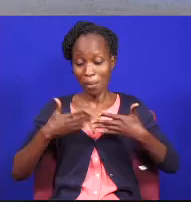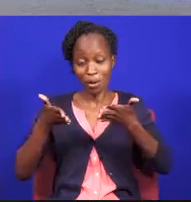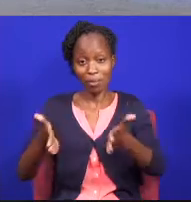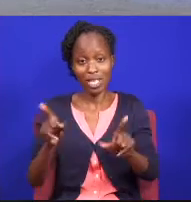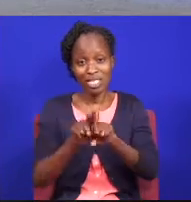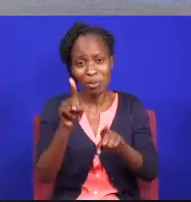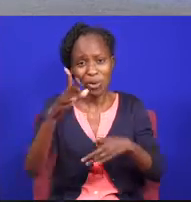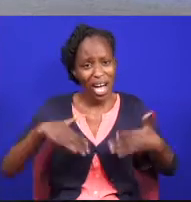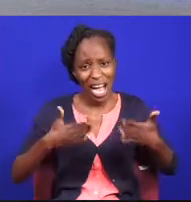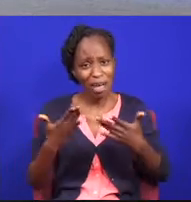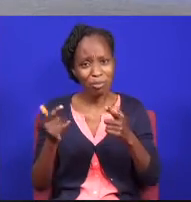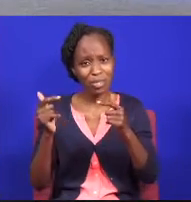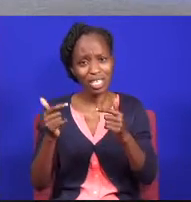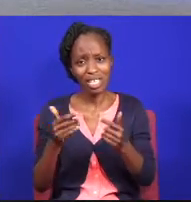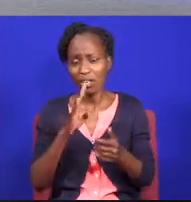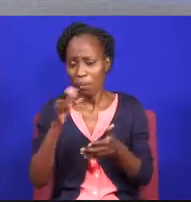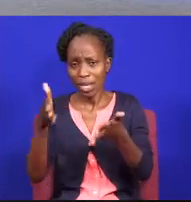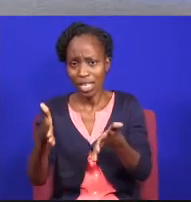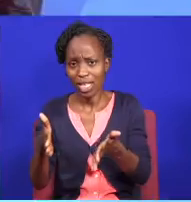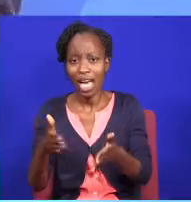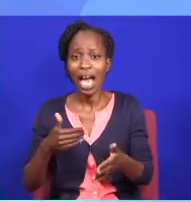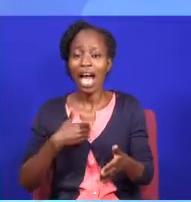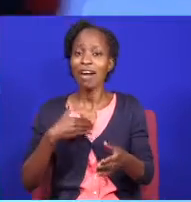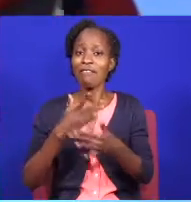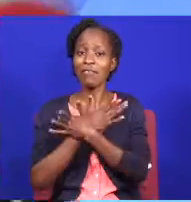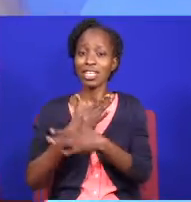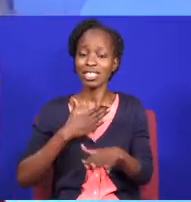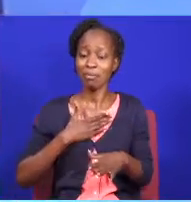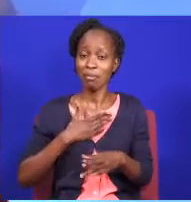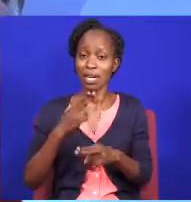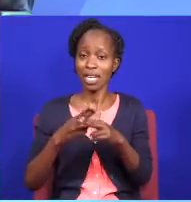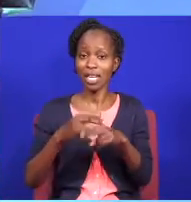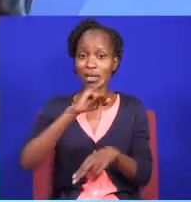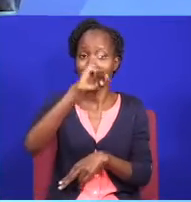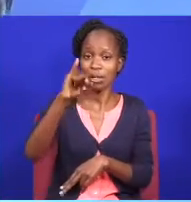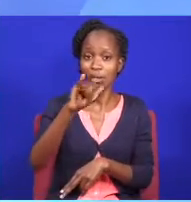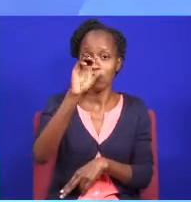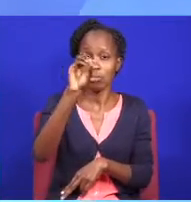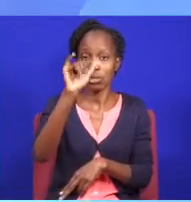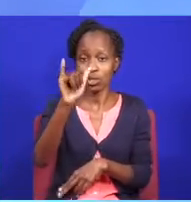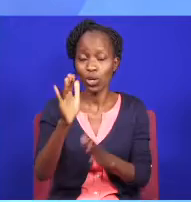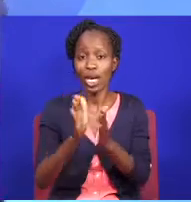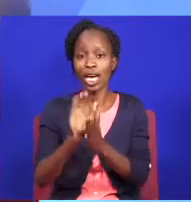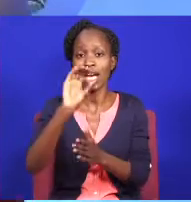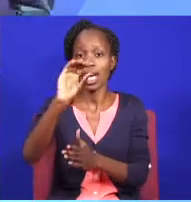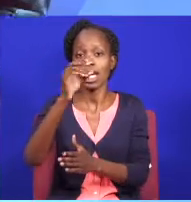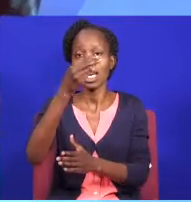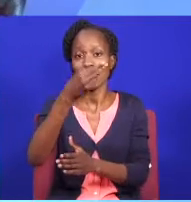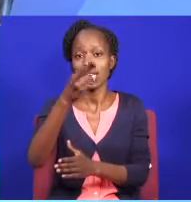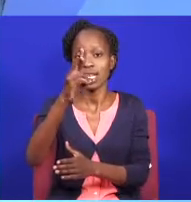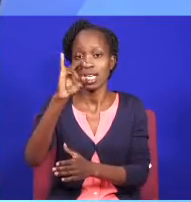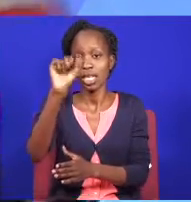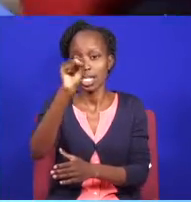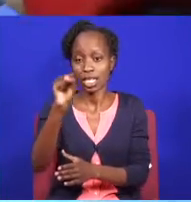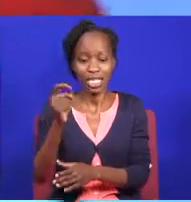today? I have friends called Joy and Chris. They are not here with me today, but we are going to worship